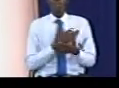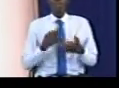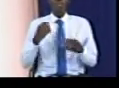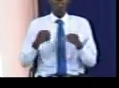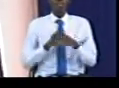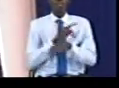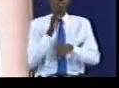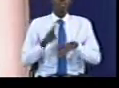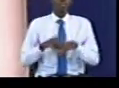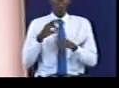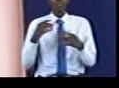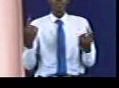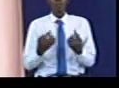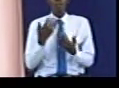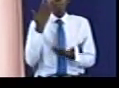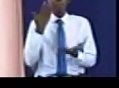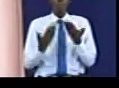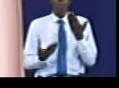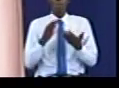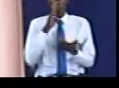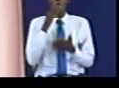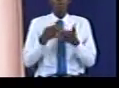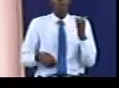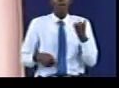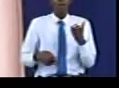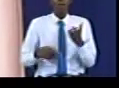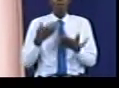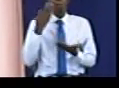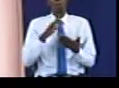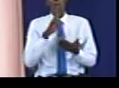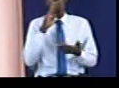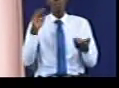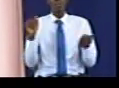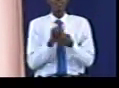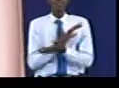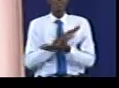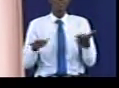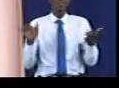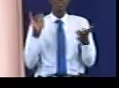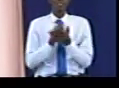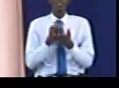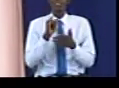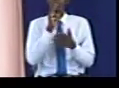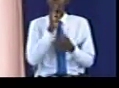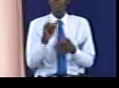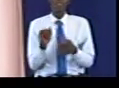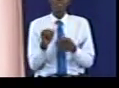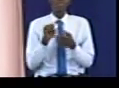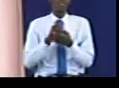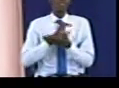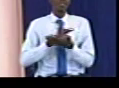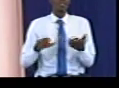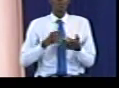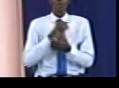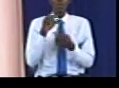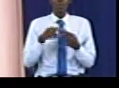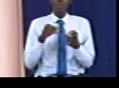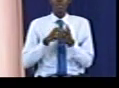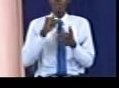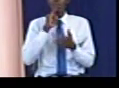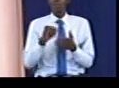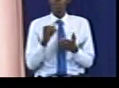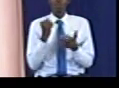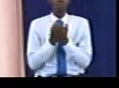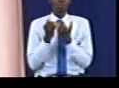sin might be, what's the word there? Destroyed. That's sanctification. When it's crucified, it's not dead